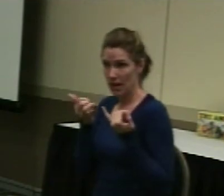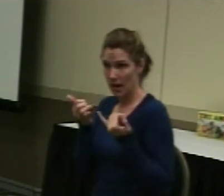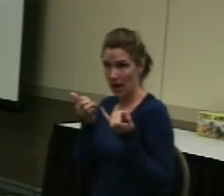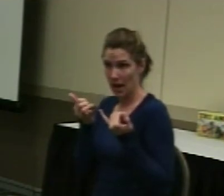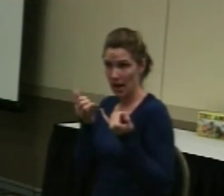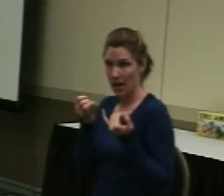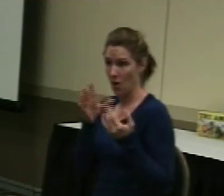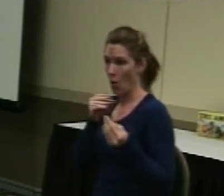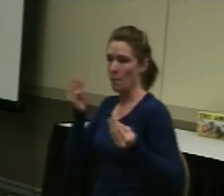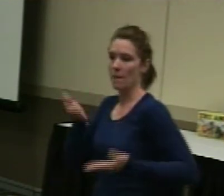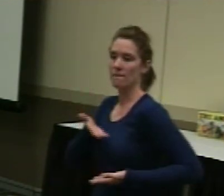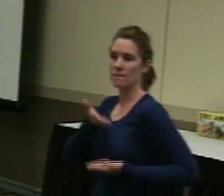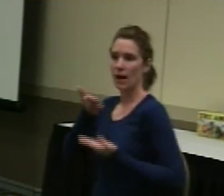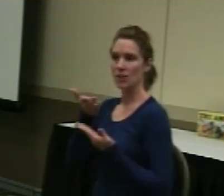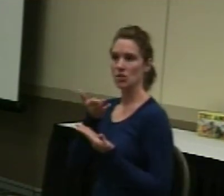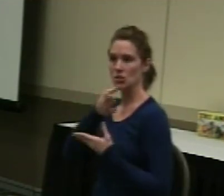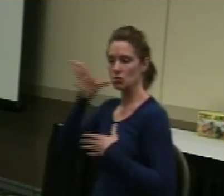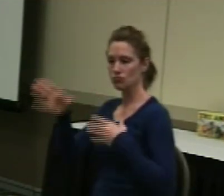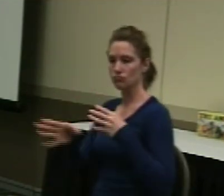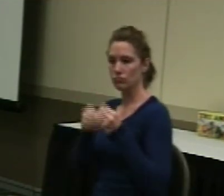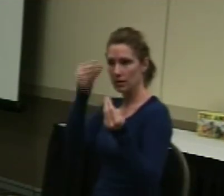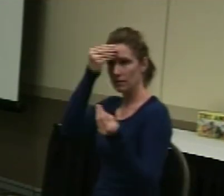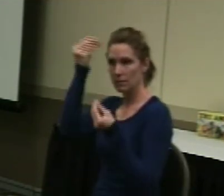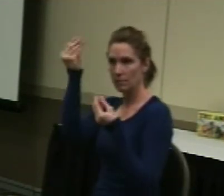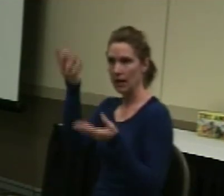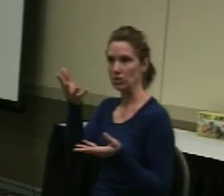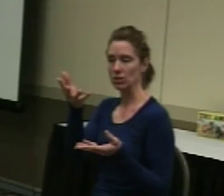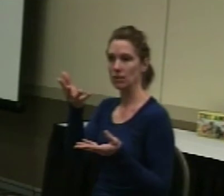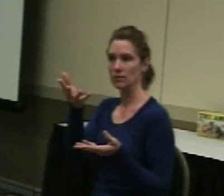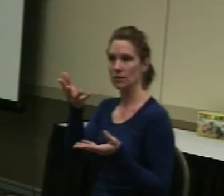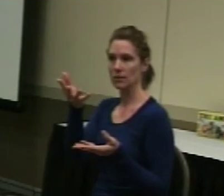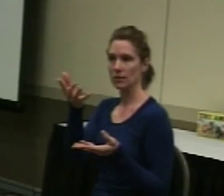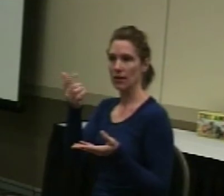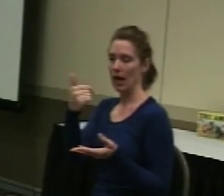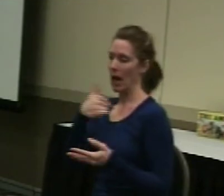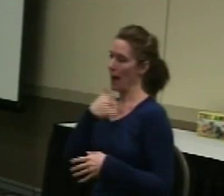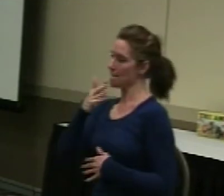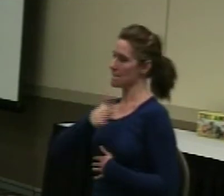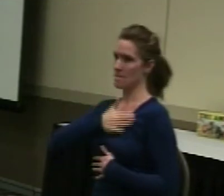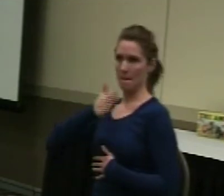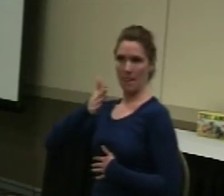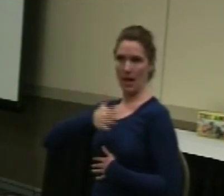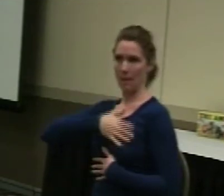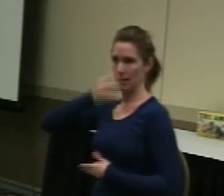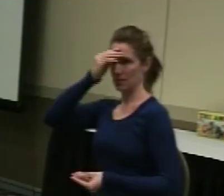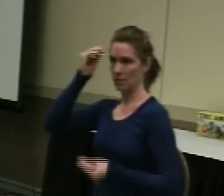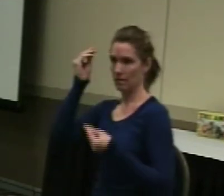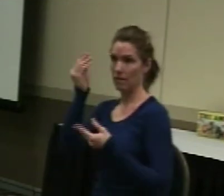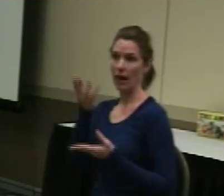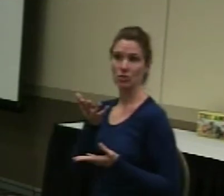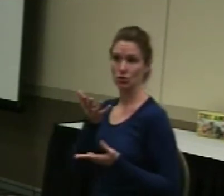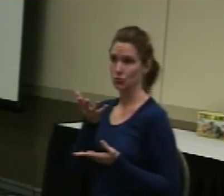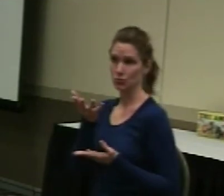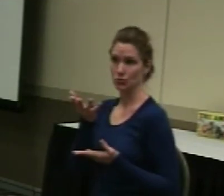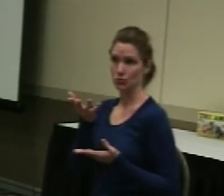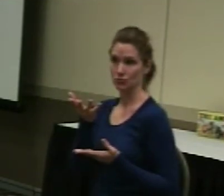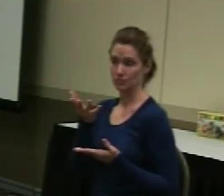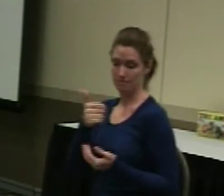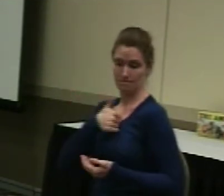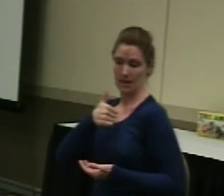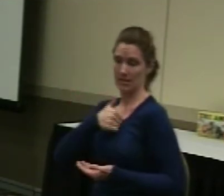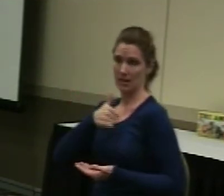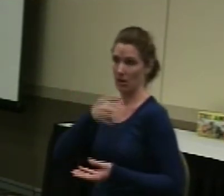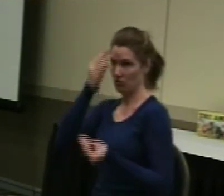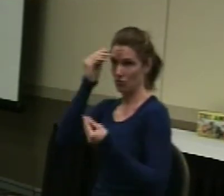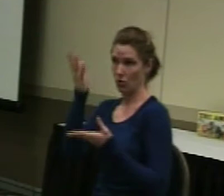or provide you additional information, I'll be more than happy to do everything I can do myself,